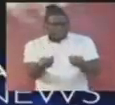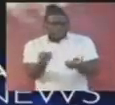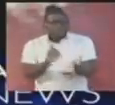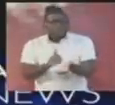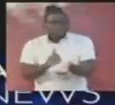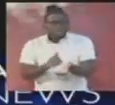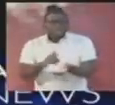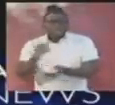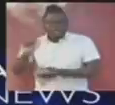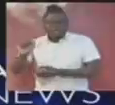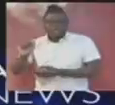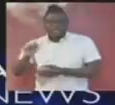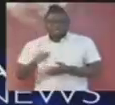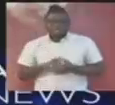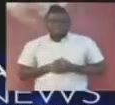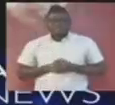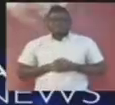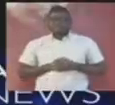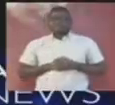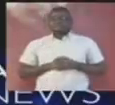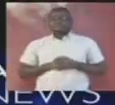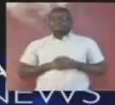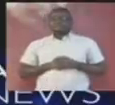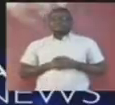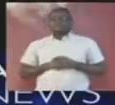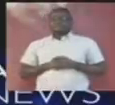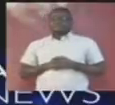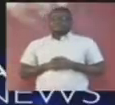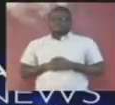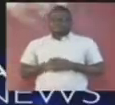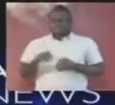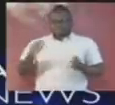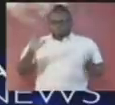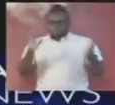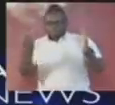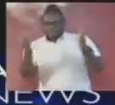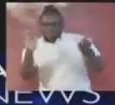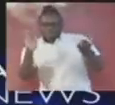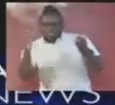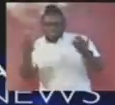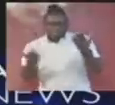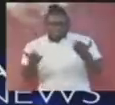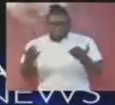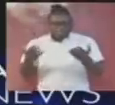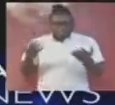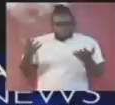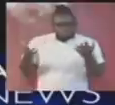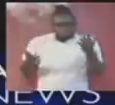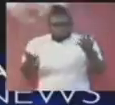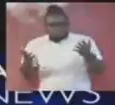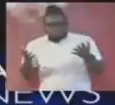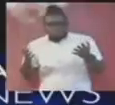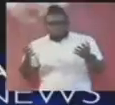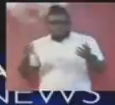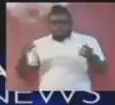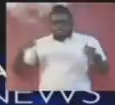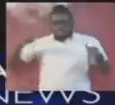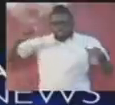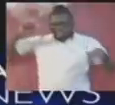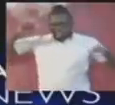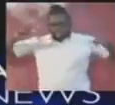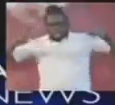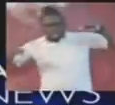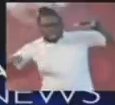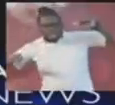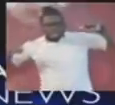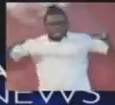there seems to be some mistrust still with the COVID vaccine in the country. People say that they don't fully trust it.